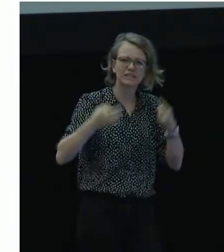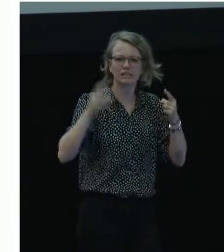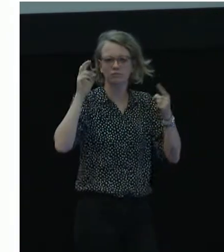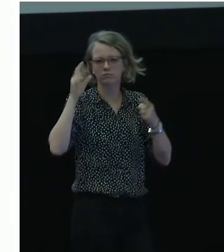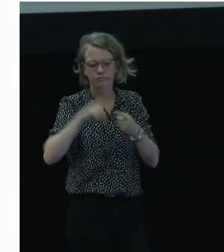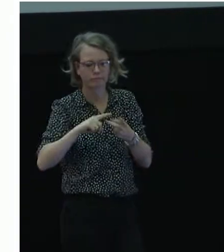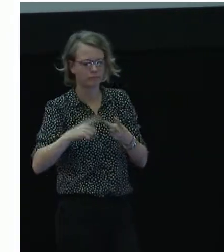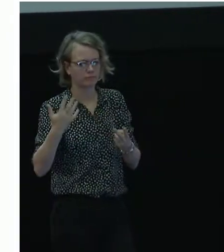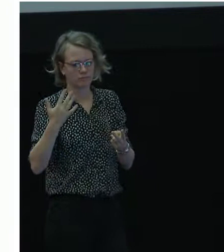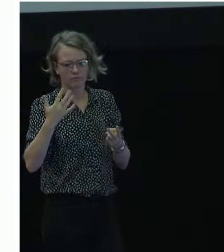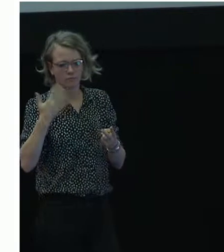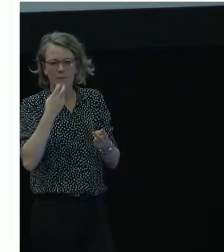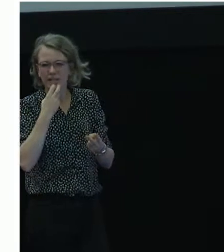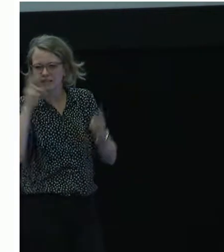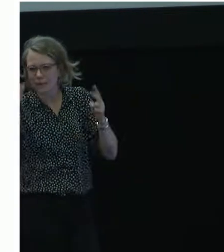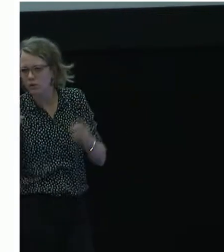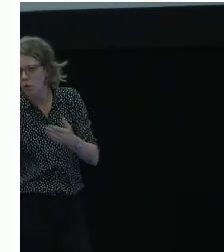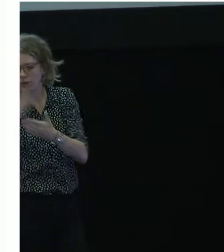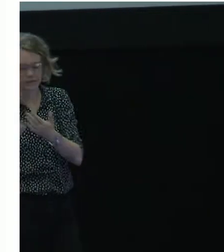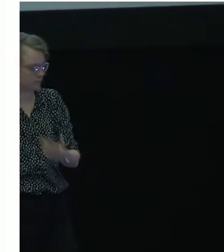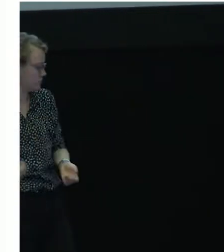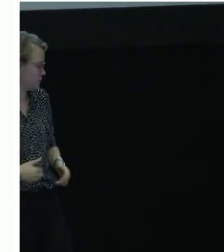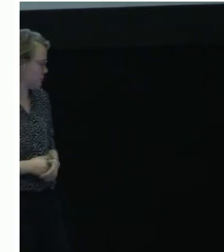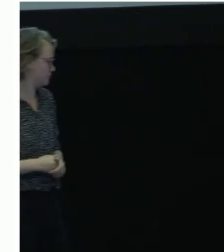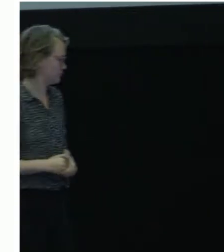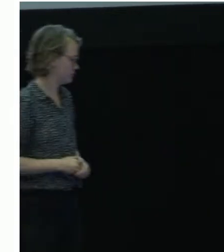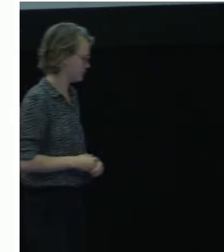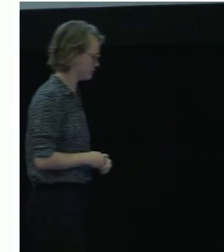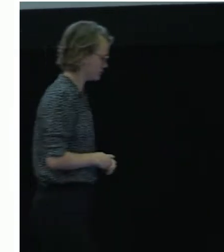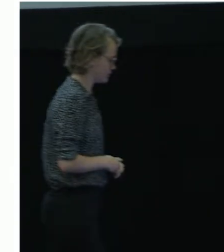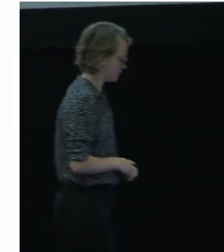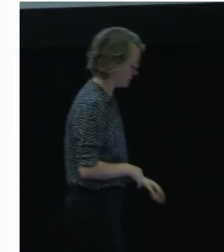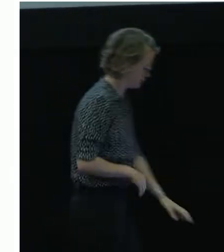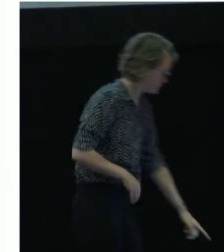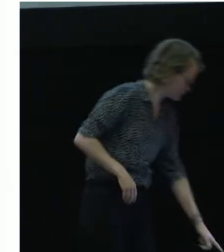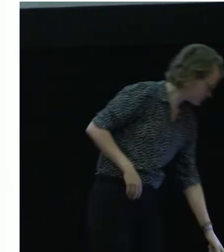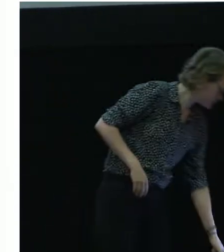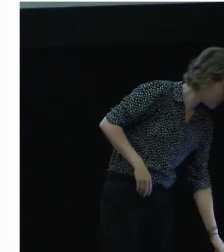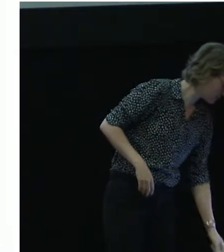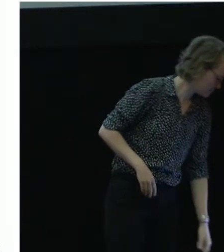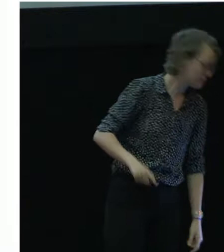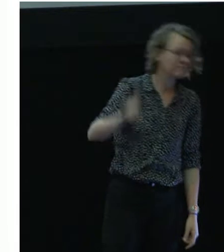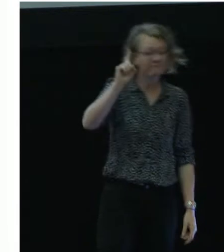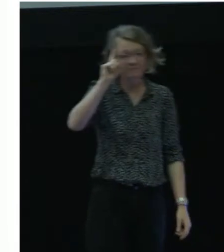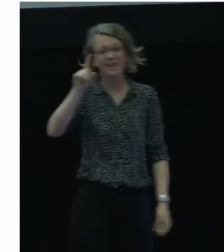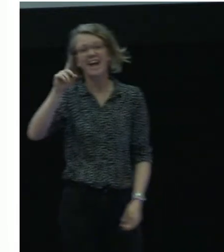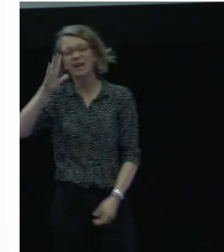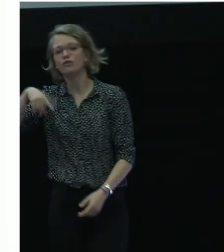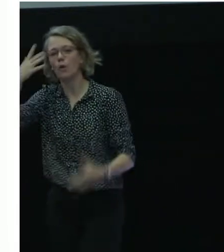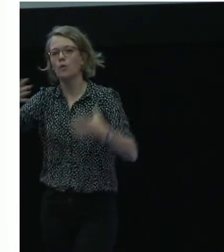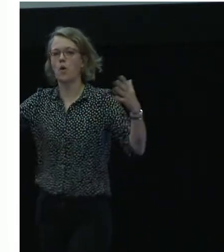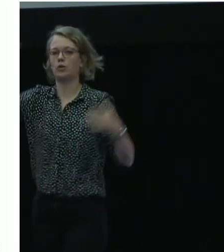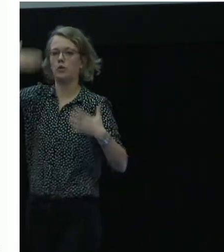themes that have very high density in information, like legal terms or medical information.